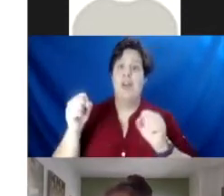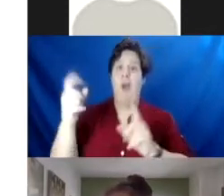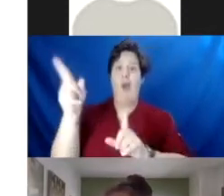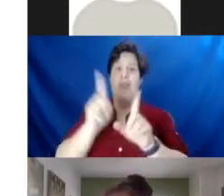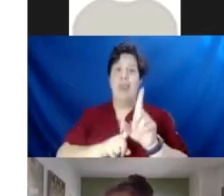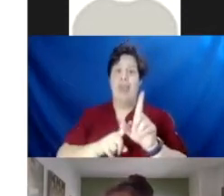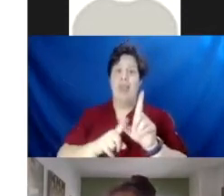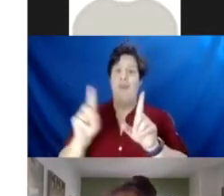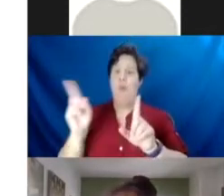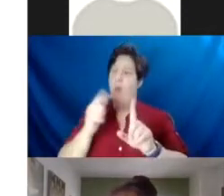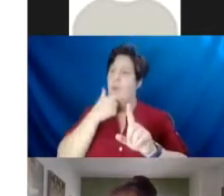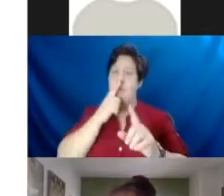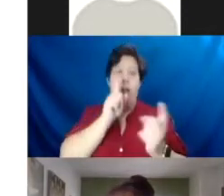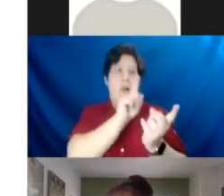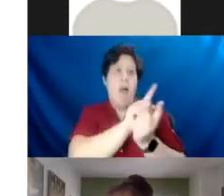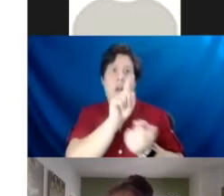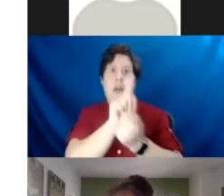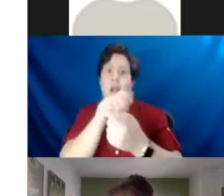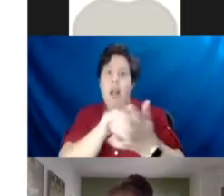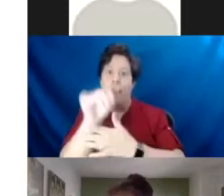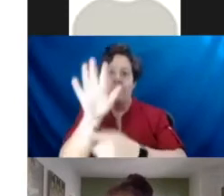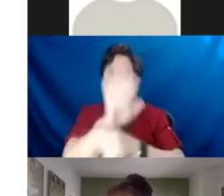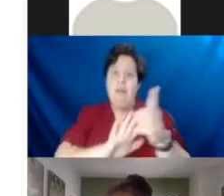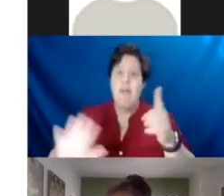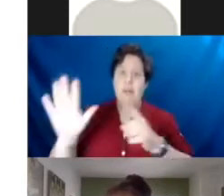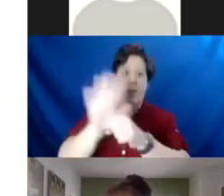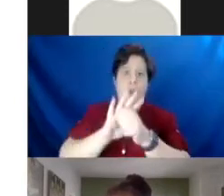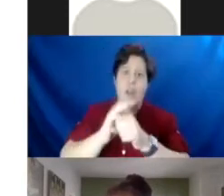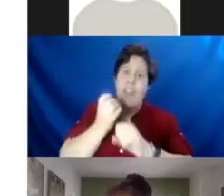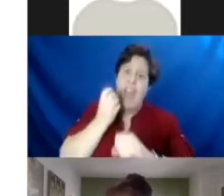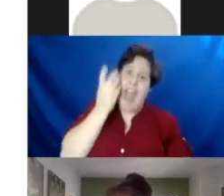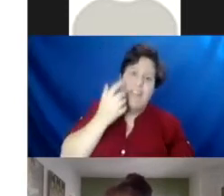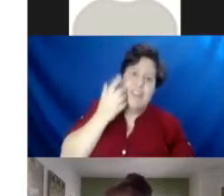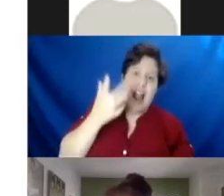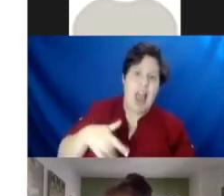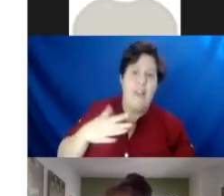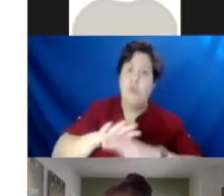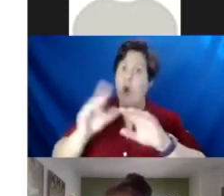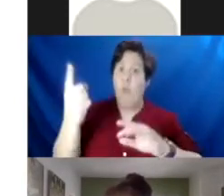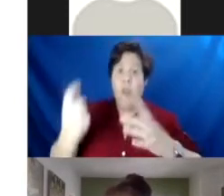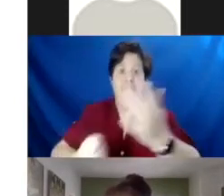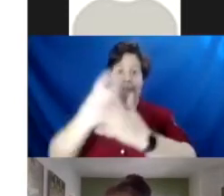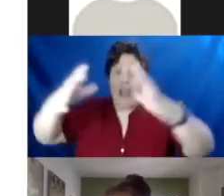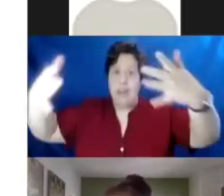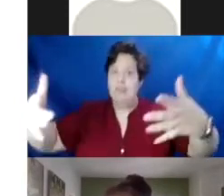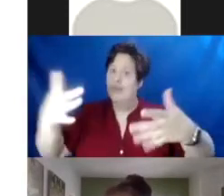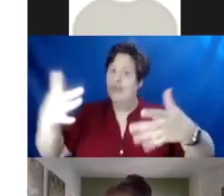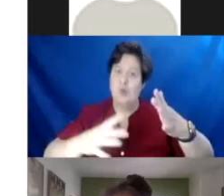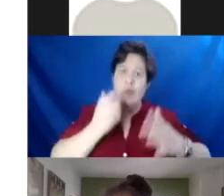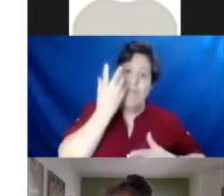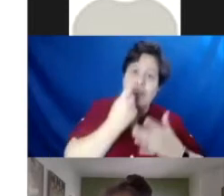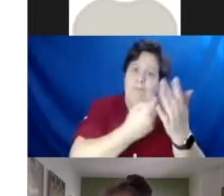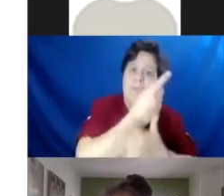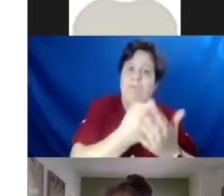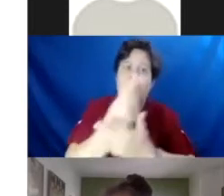to encounter culture across the borough in their everyday lives rather than in one big event. An I Am Lewisham